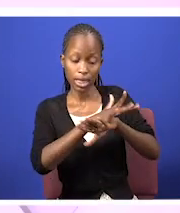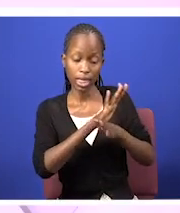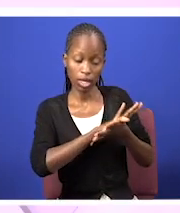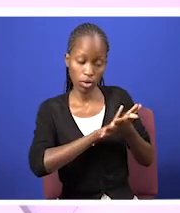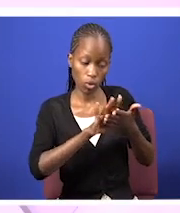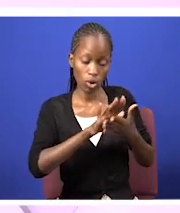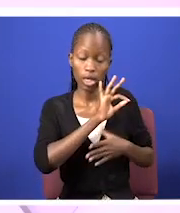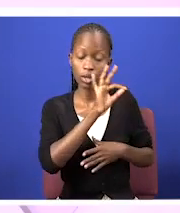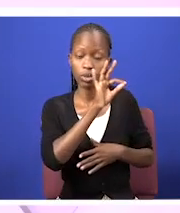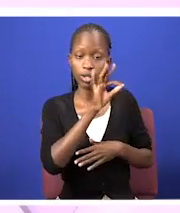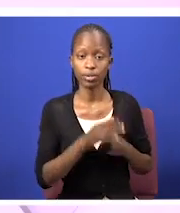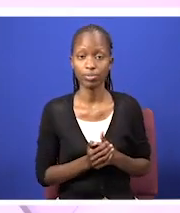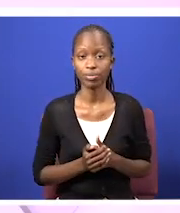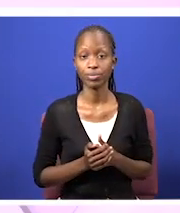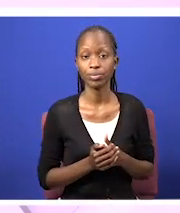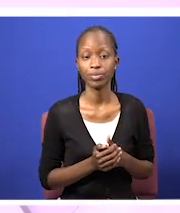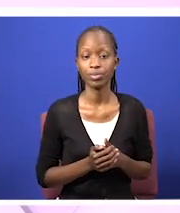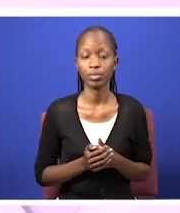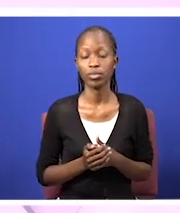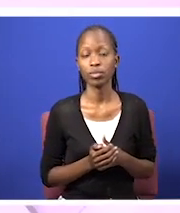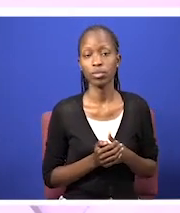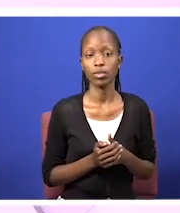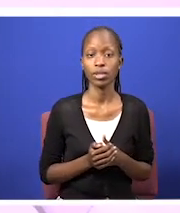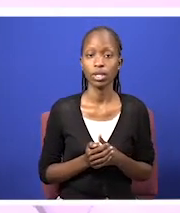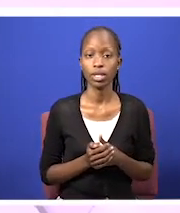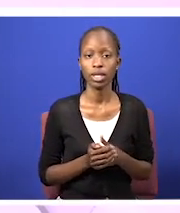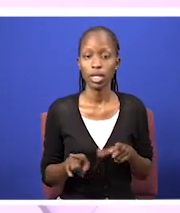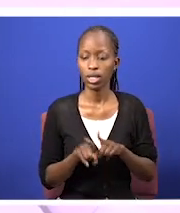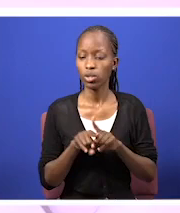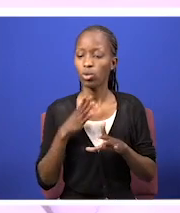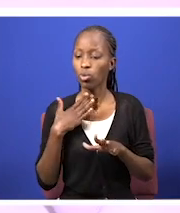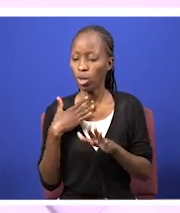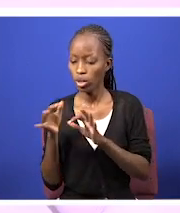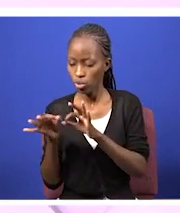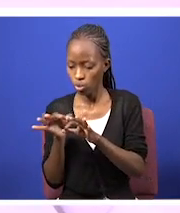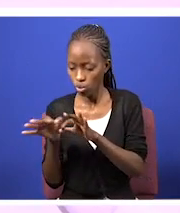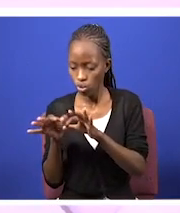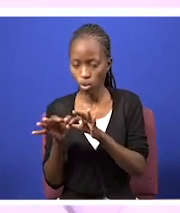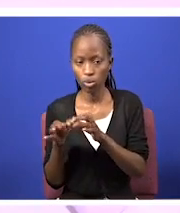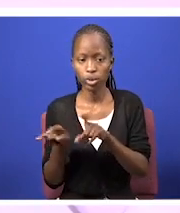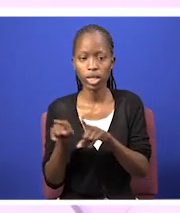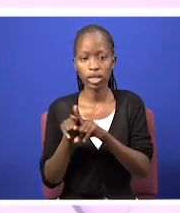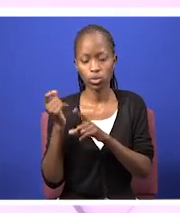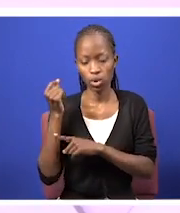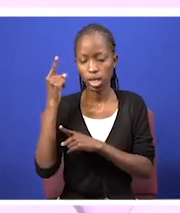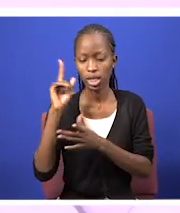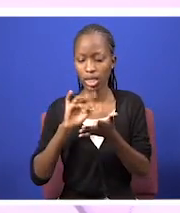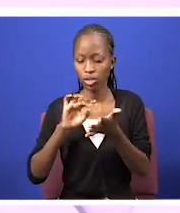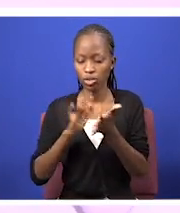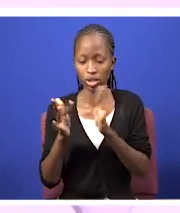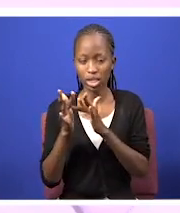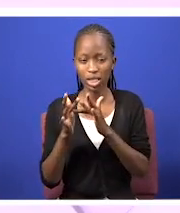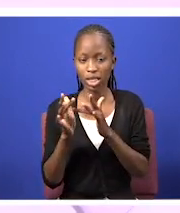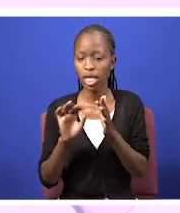the Comforter. I will send the Holy Spirit. And we want to examine that and unpack what Jesus meant, what it means